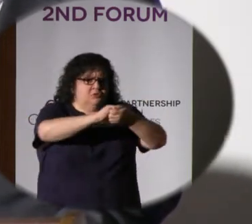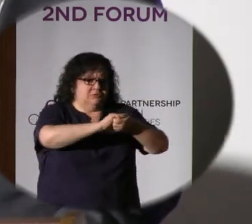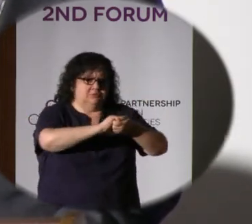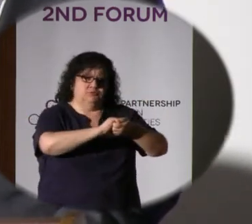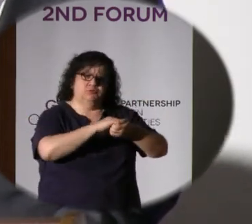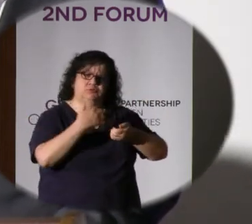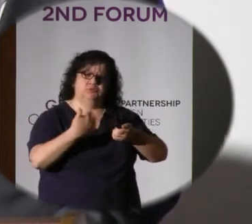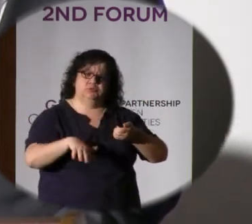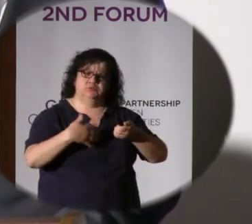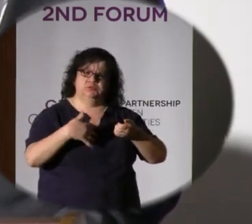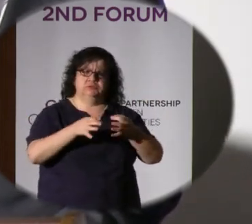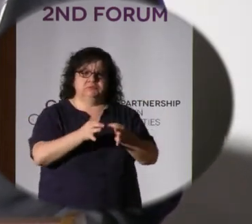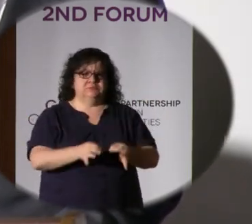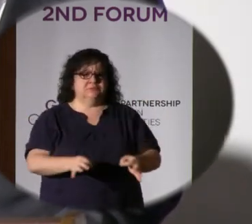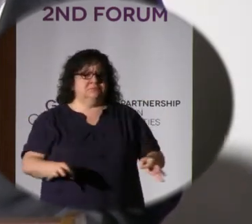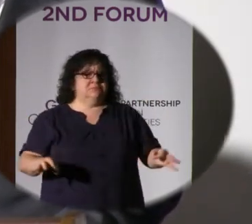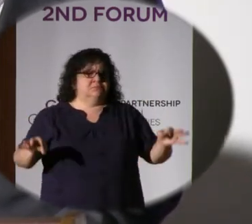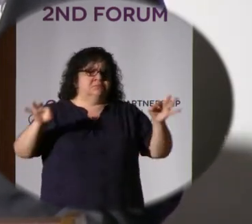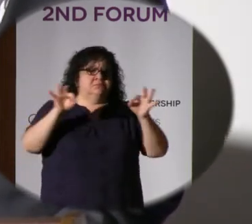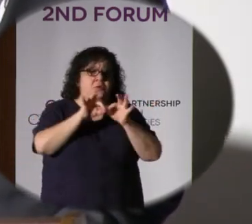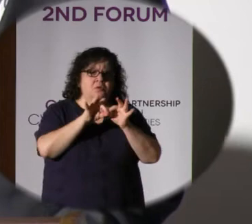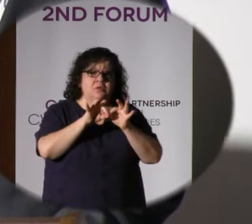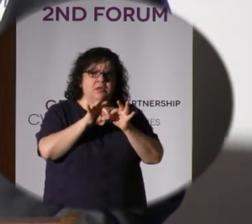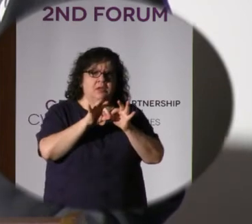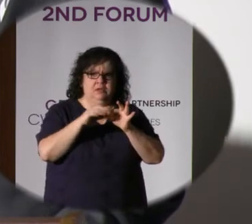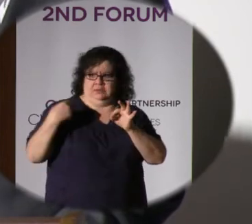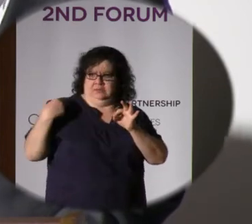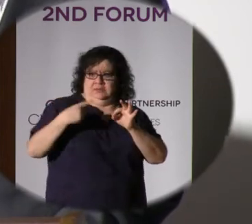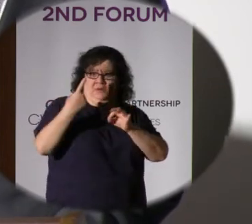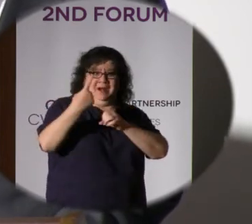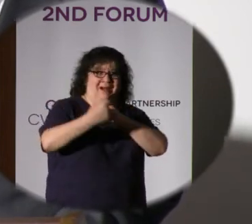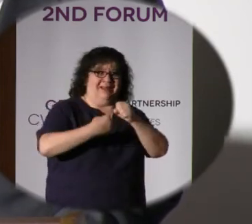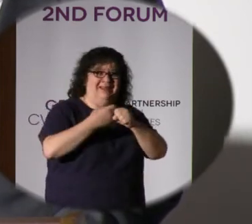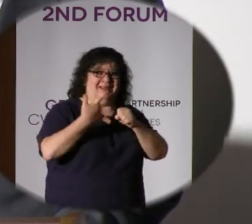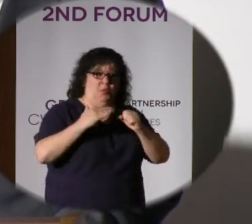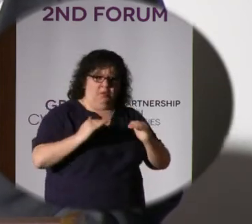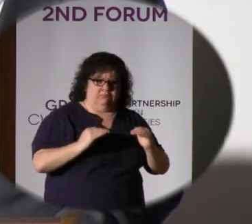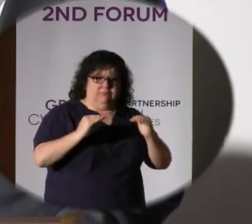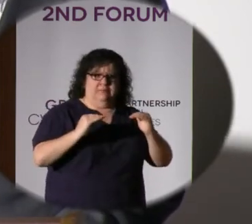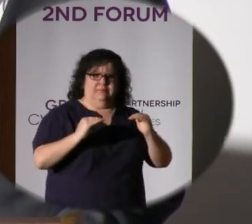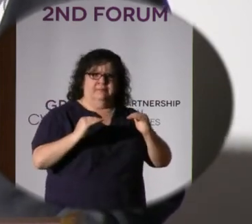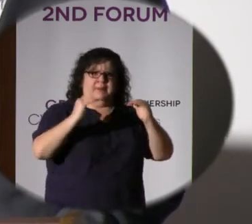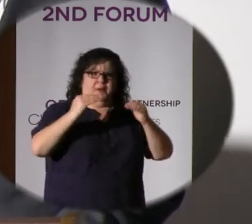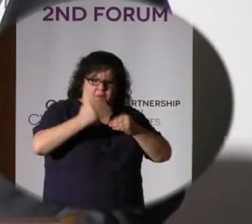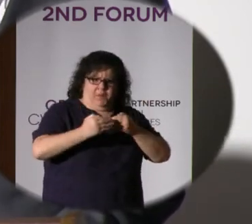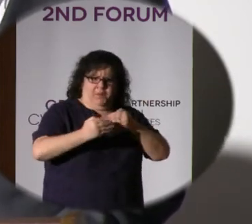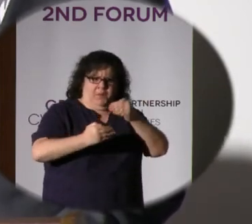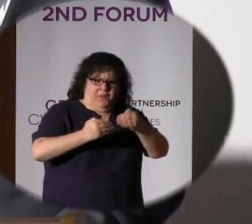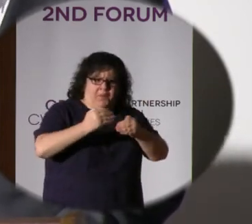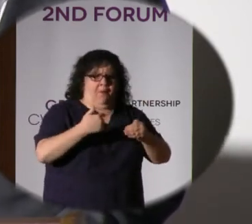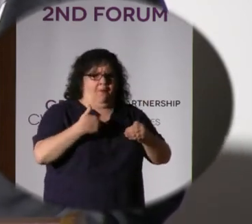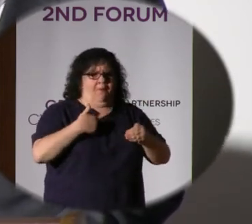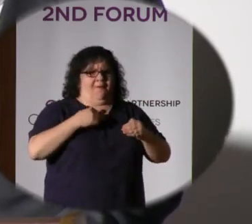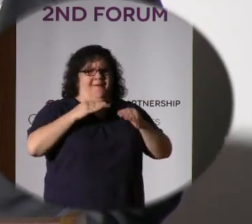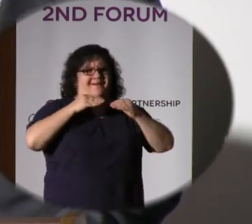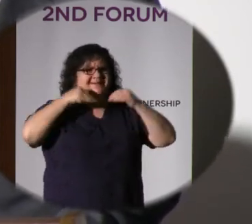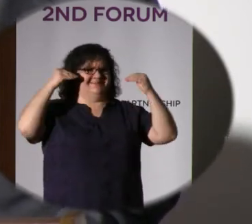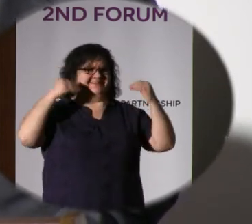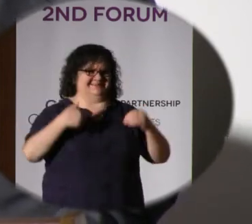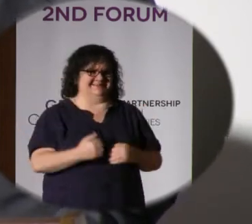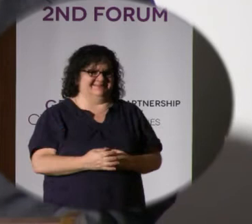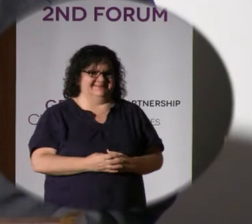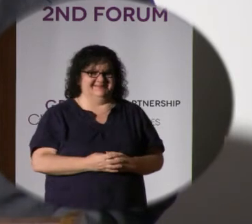last 1 year. The size of the partnership has more than doubled since